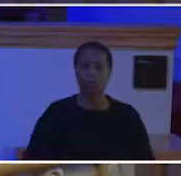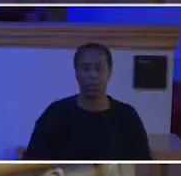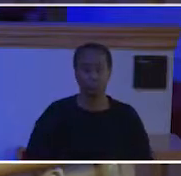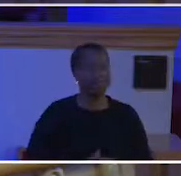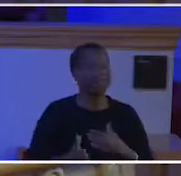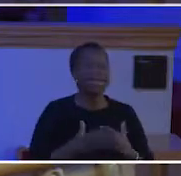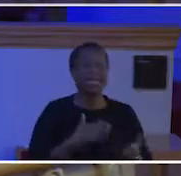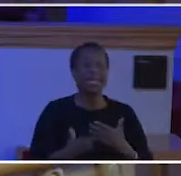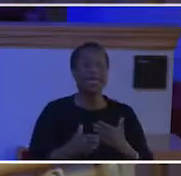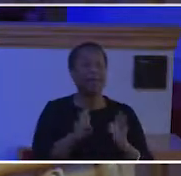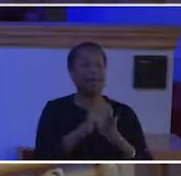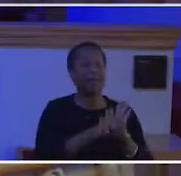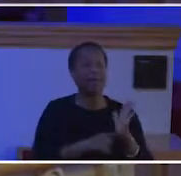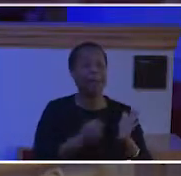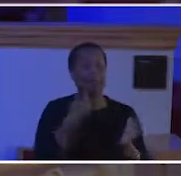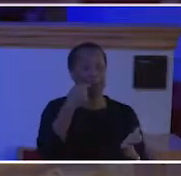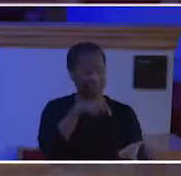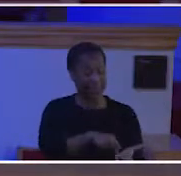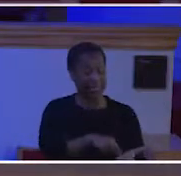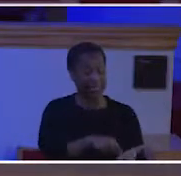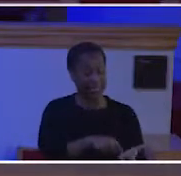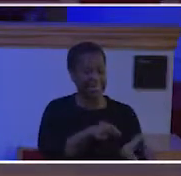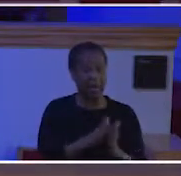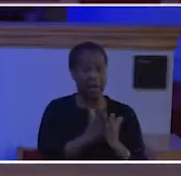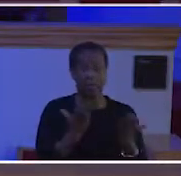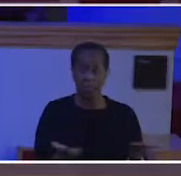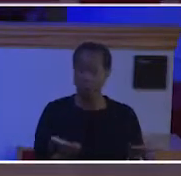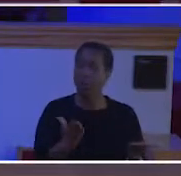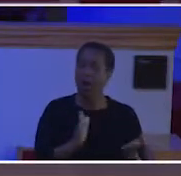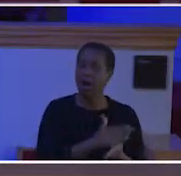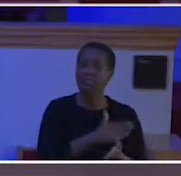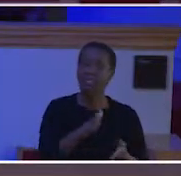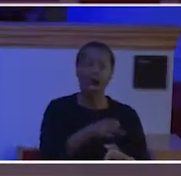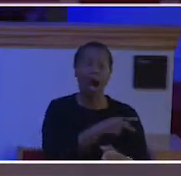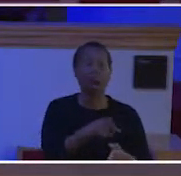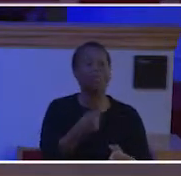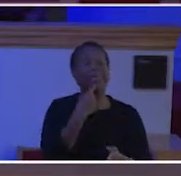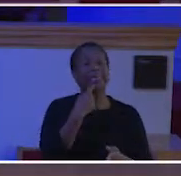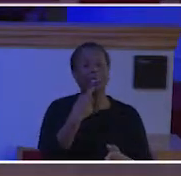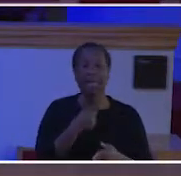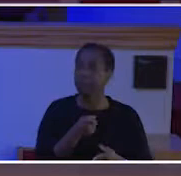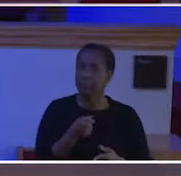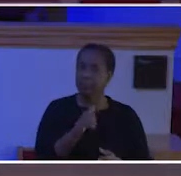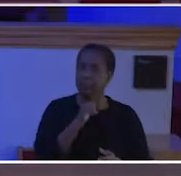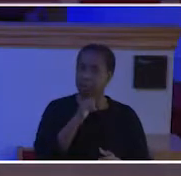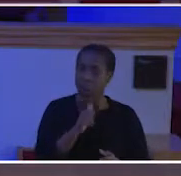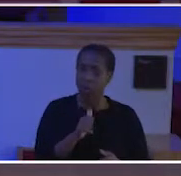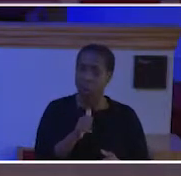Even the Bible says in the book of the Songs of Solomon that one ought not